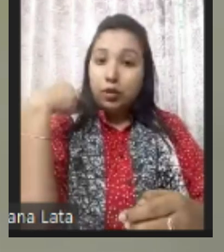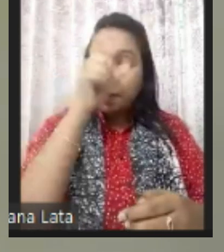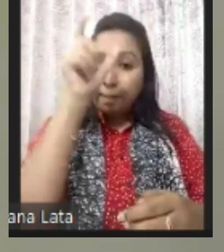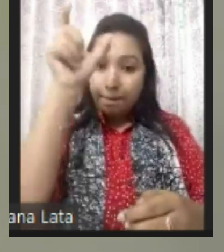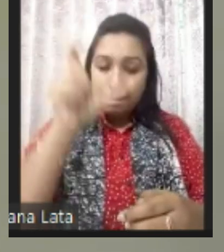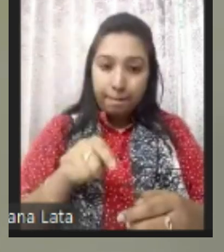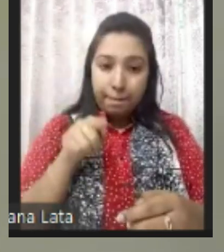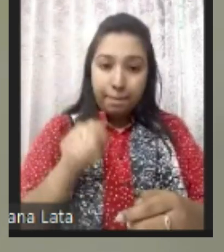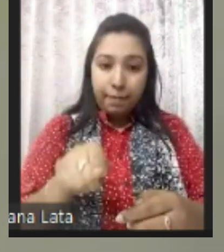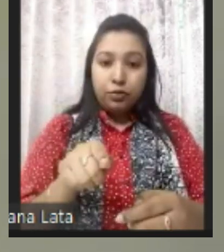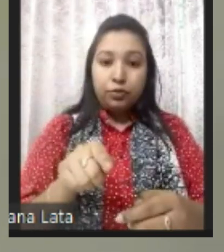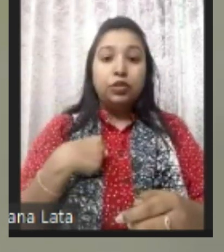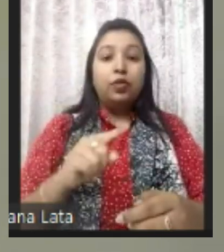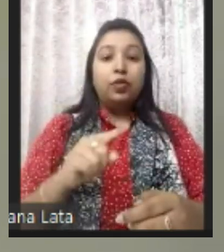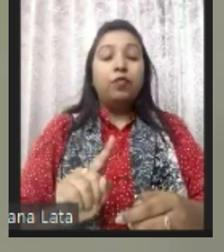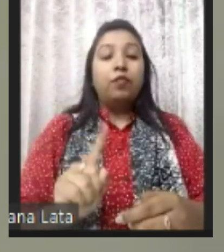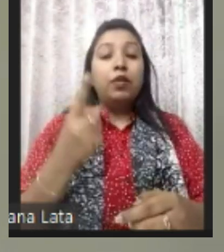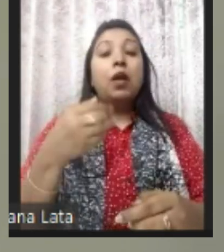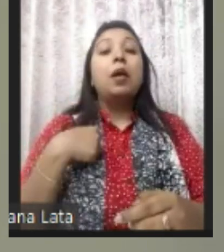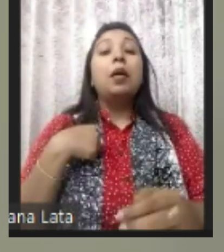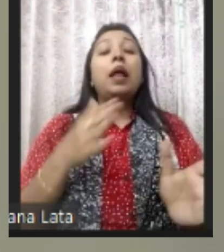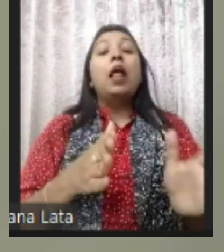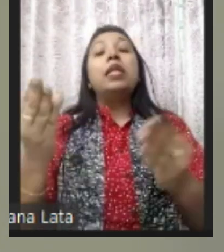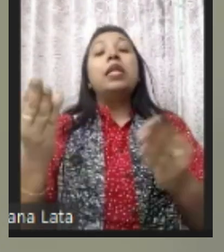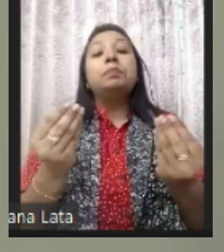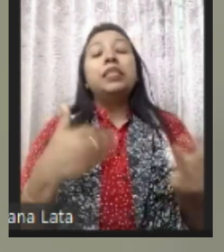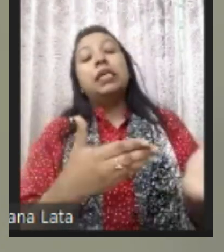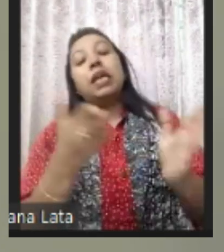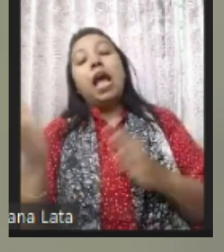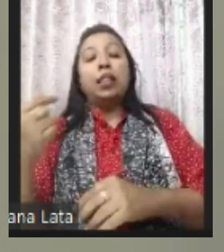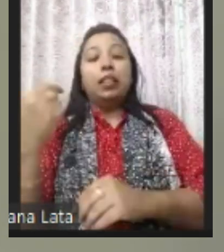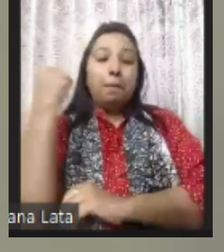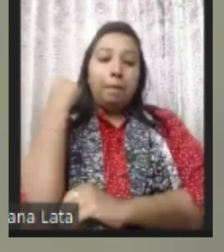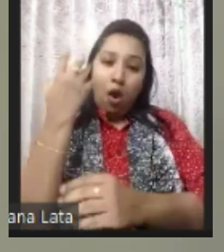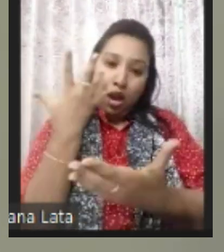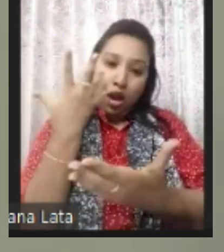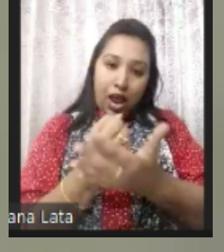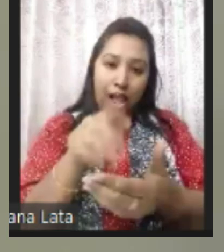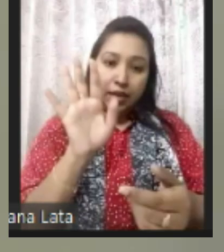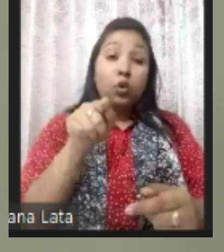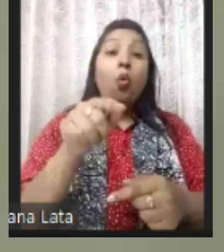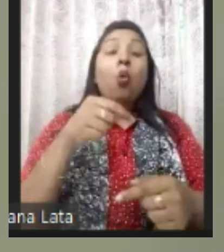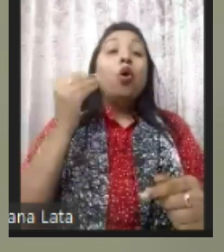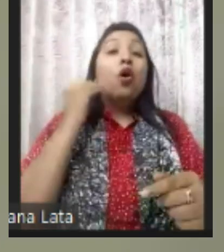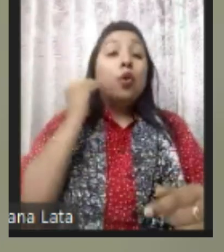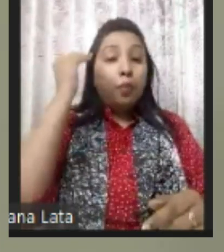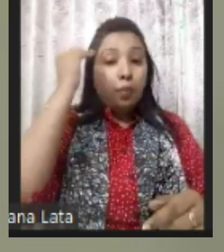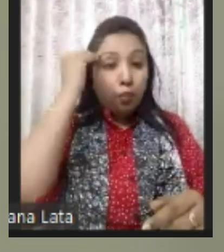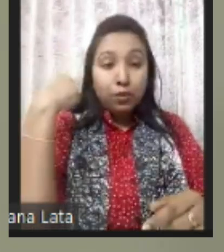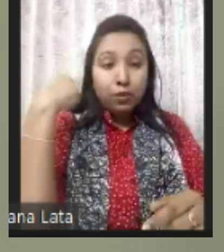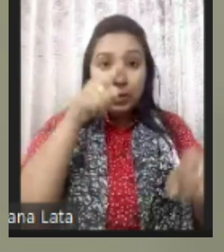start talking about persons with special abilities and identify that the special abilities should drive our design. The